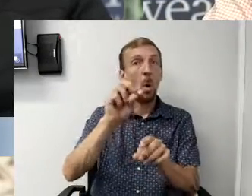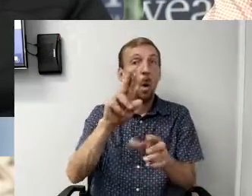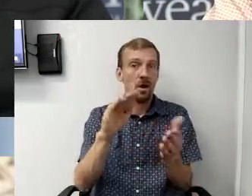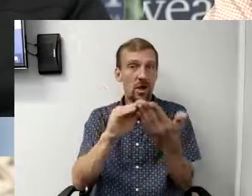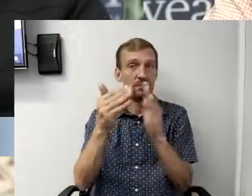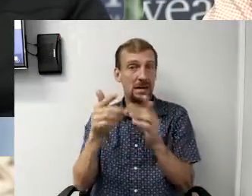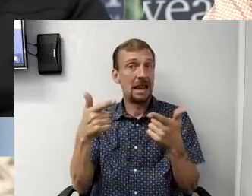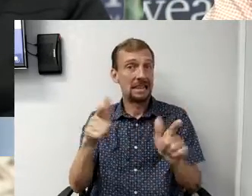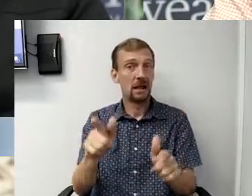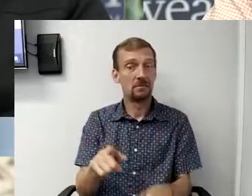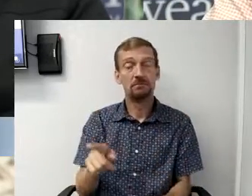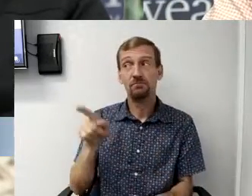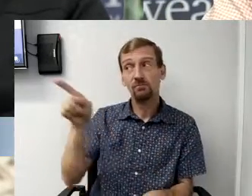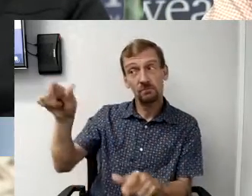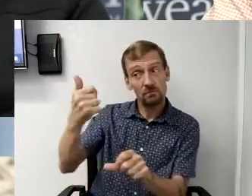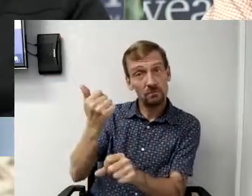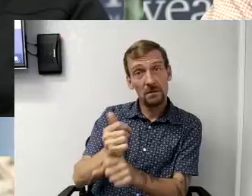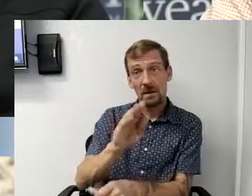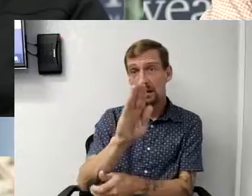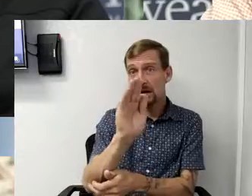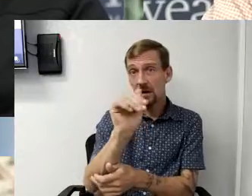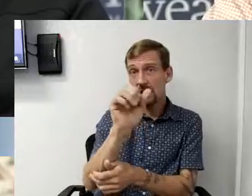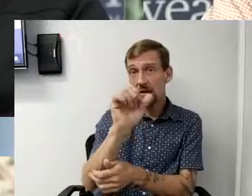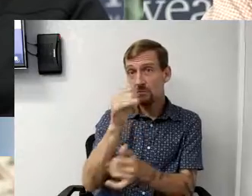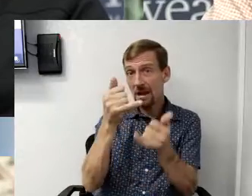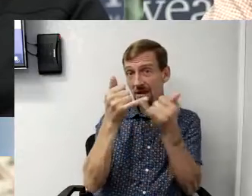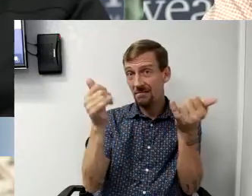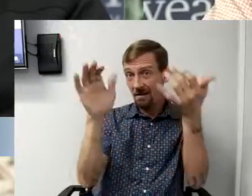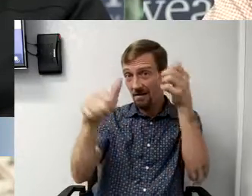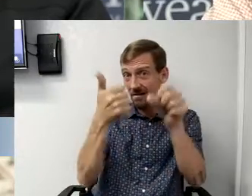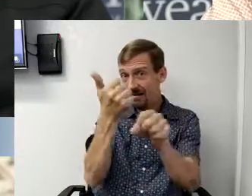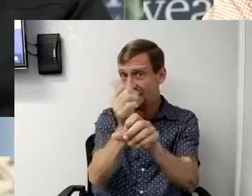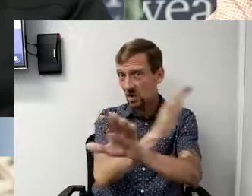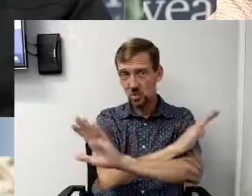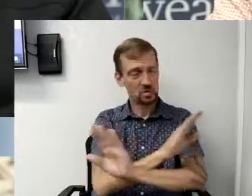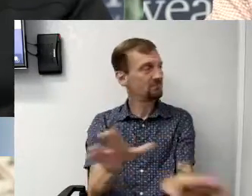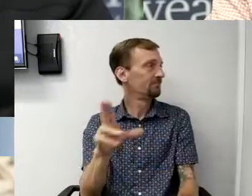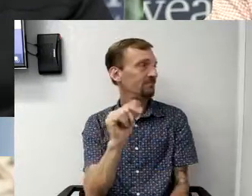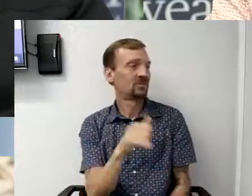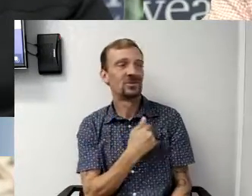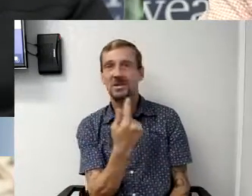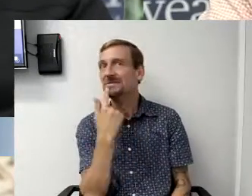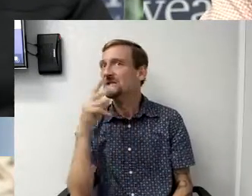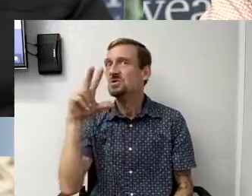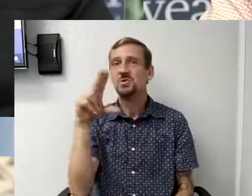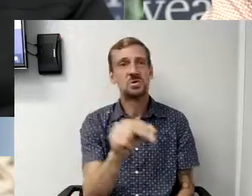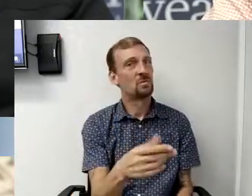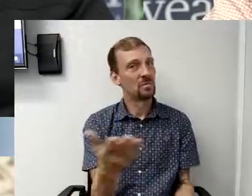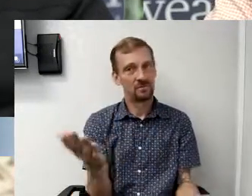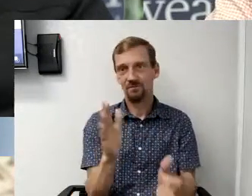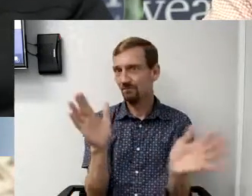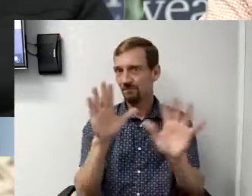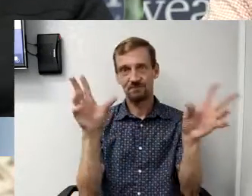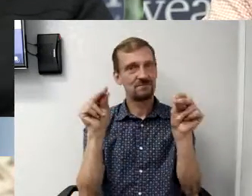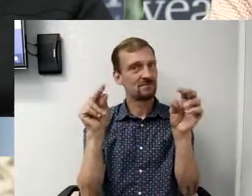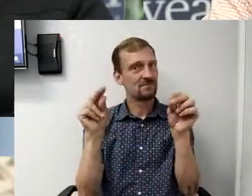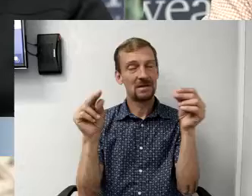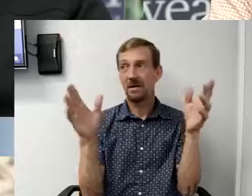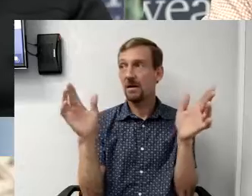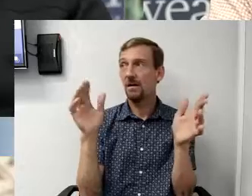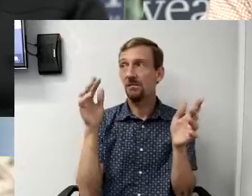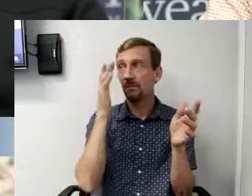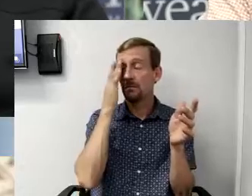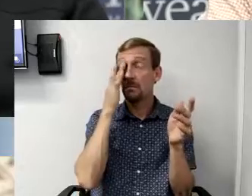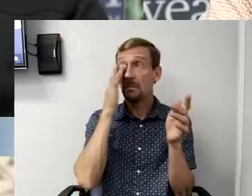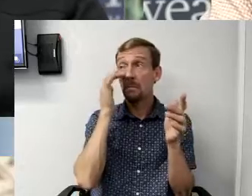Is there a baseline that you've set for that? We have not set a baseline, right? Right. Just because I missed something. No, not